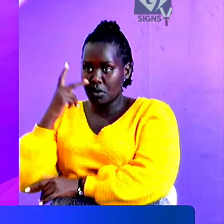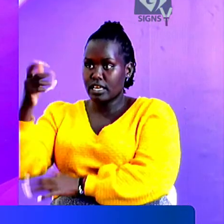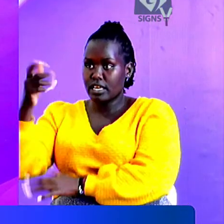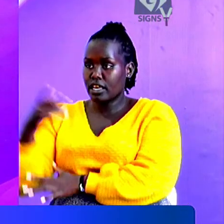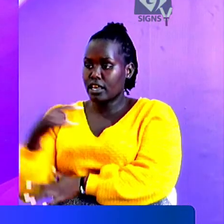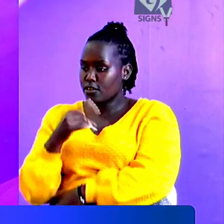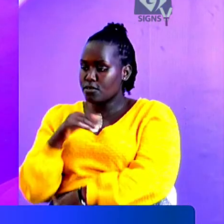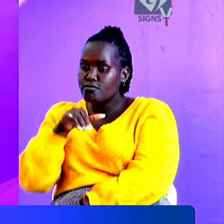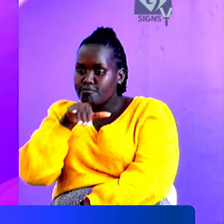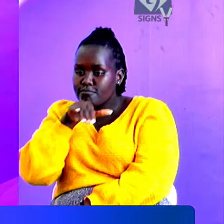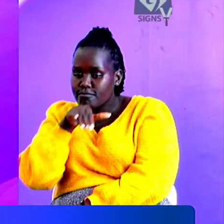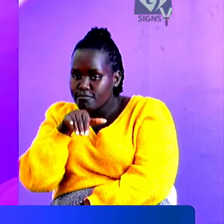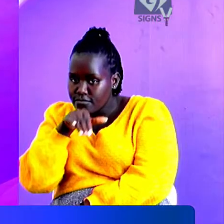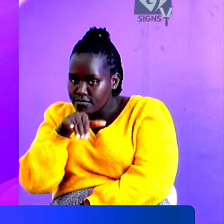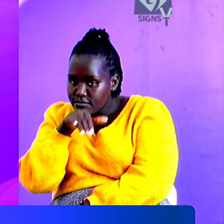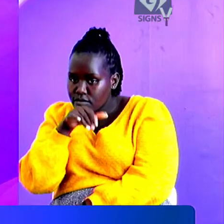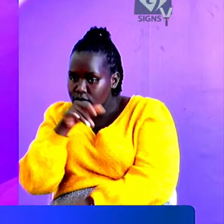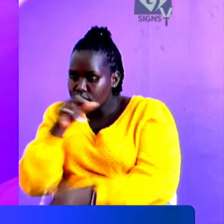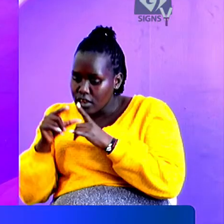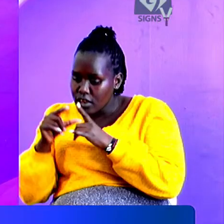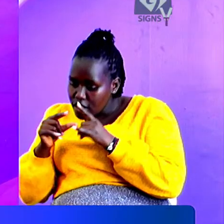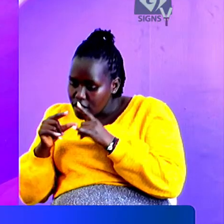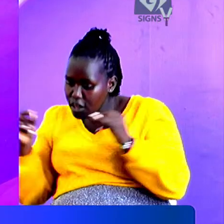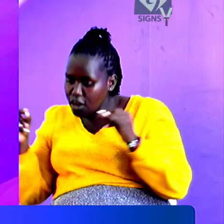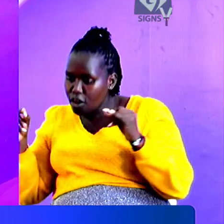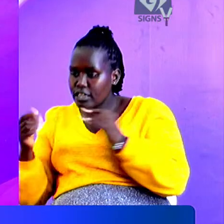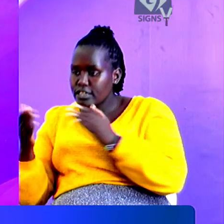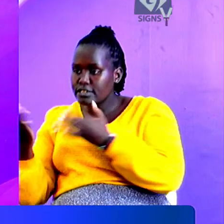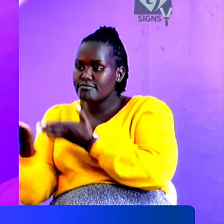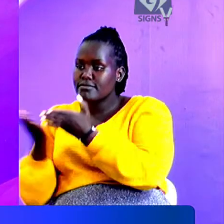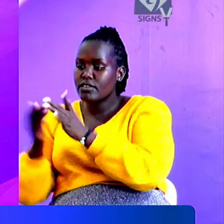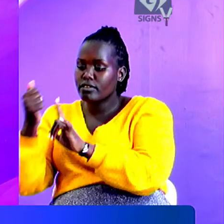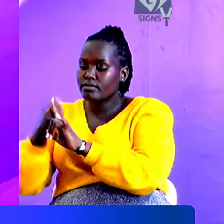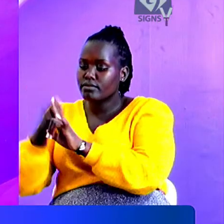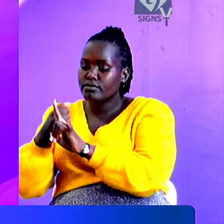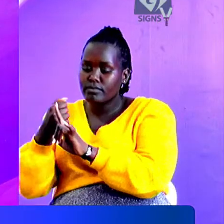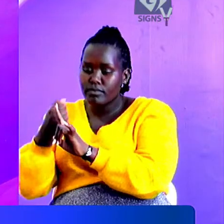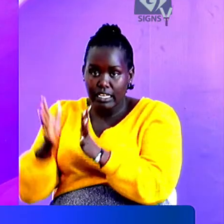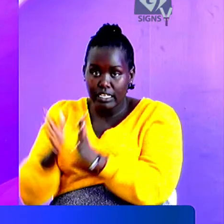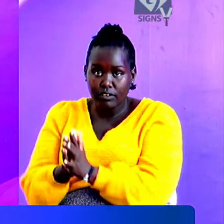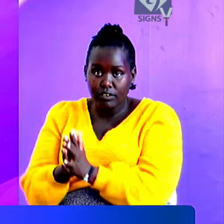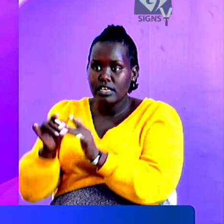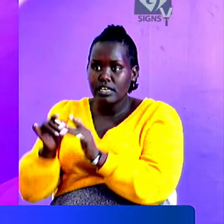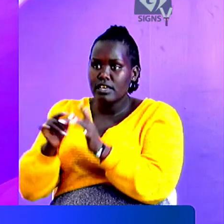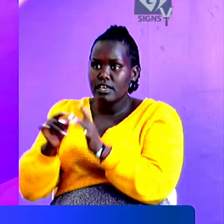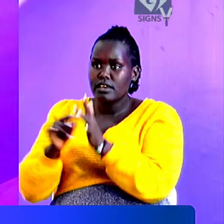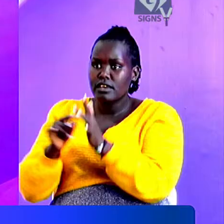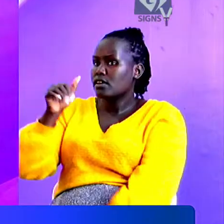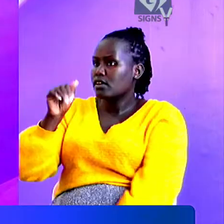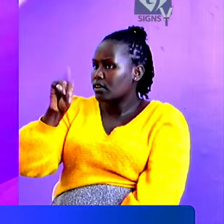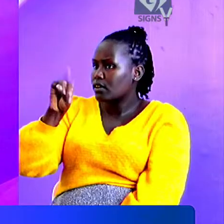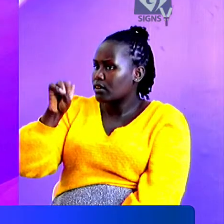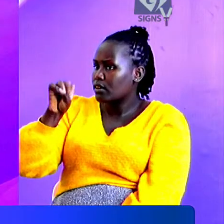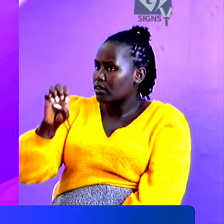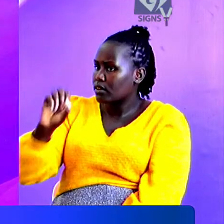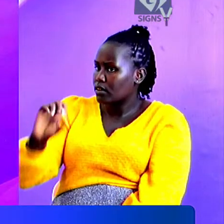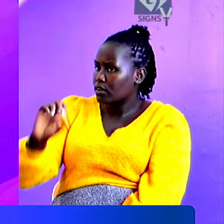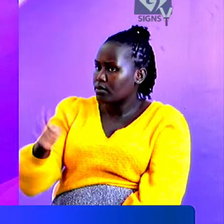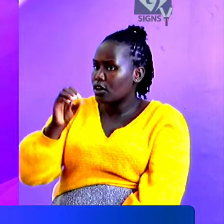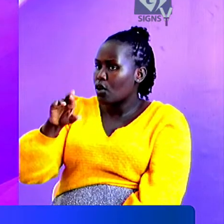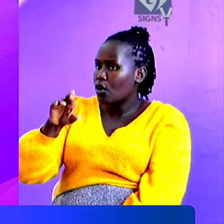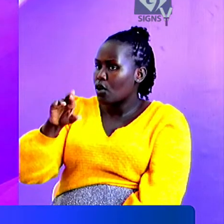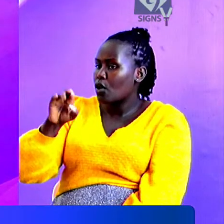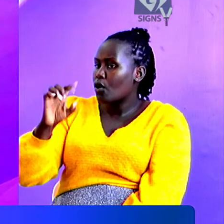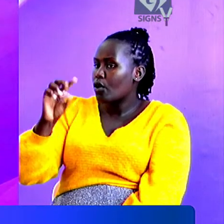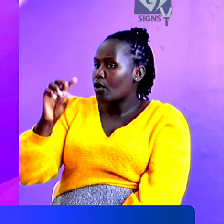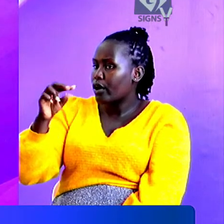Odinga. He's the longest serving activist. Talk about James Orengo. All these people. These were activists. That is where they